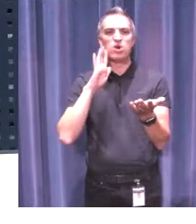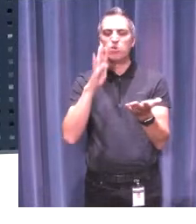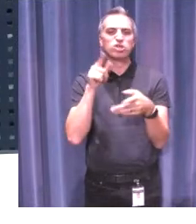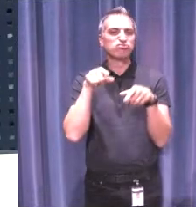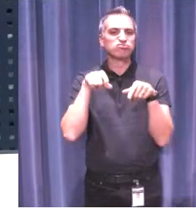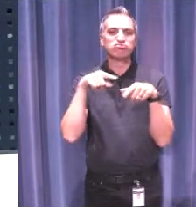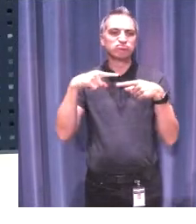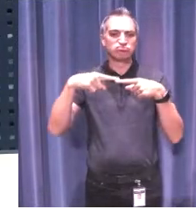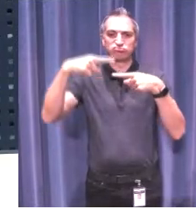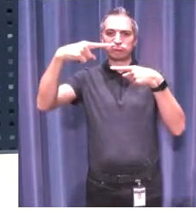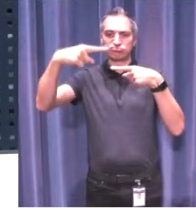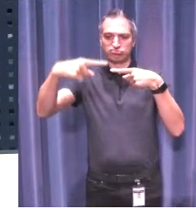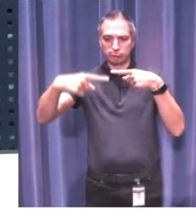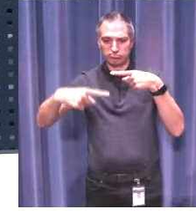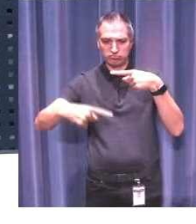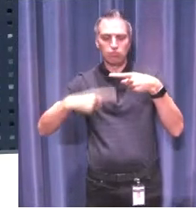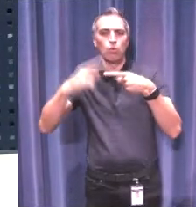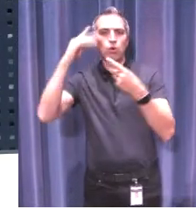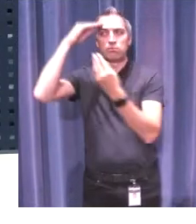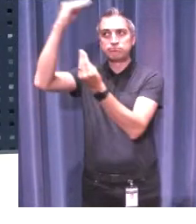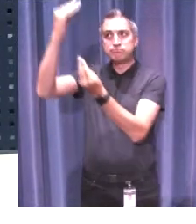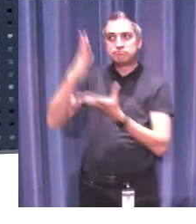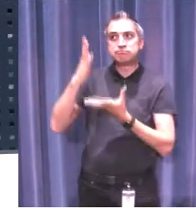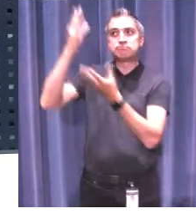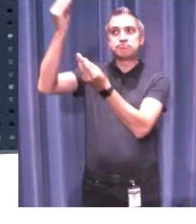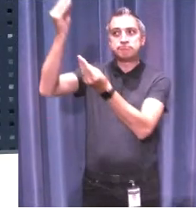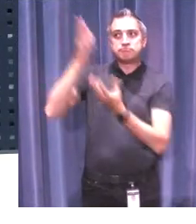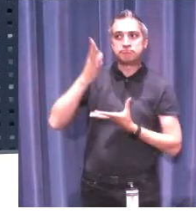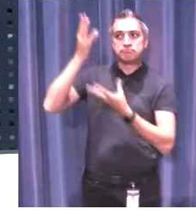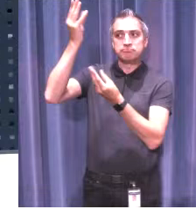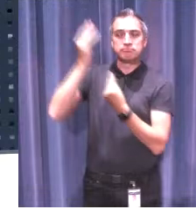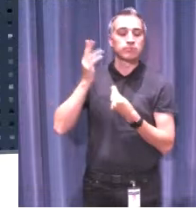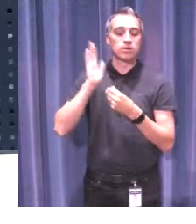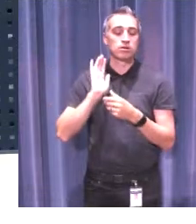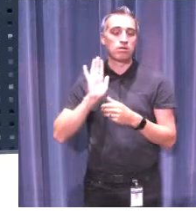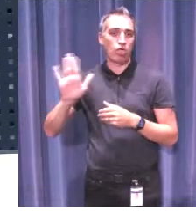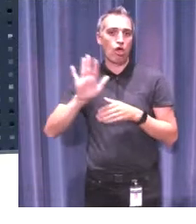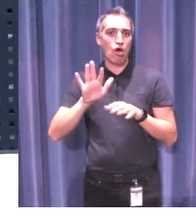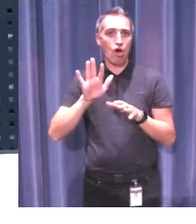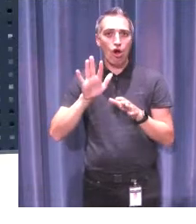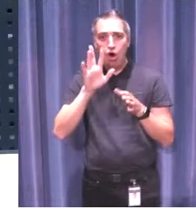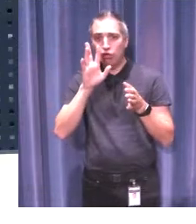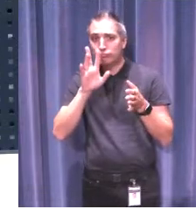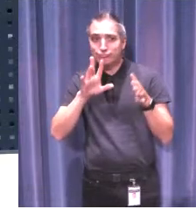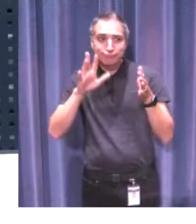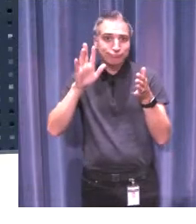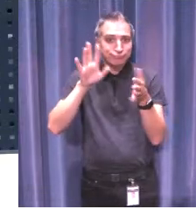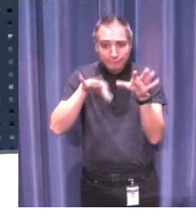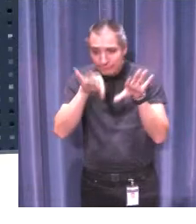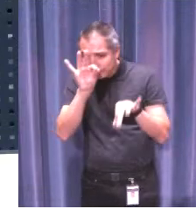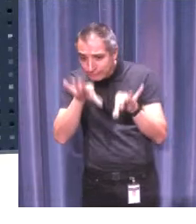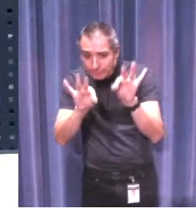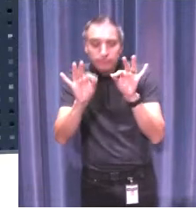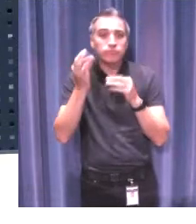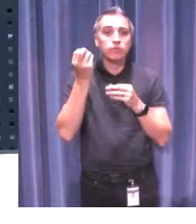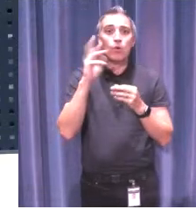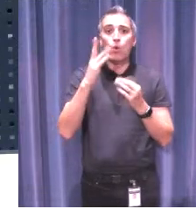would report back to us on their findings and recommendations. So I